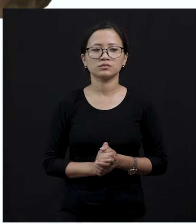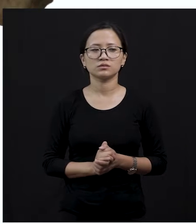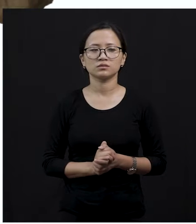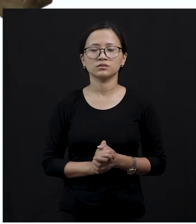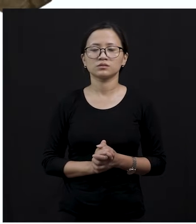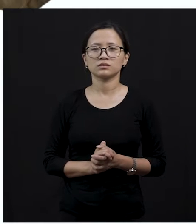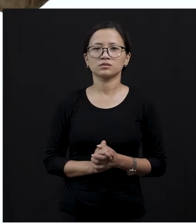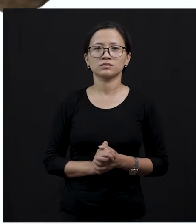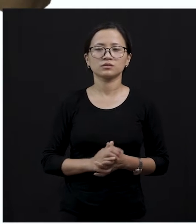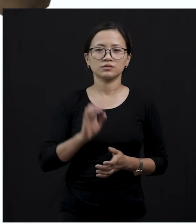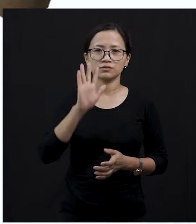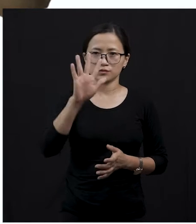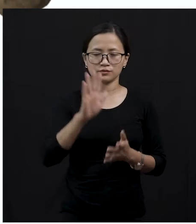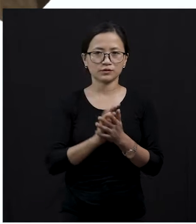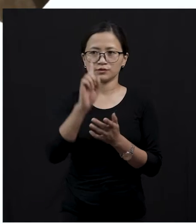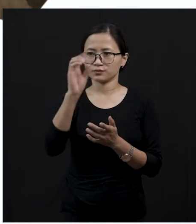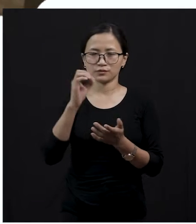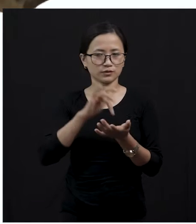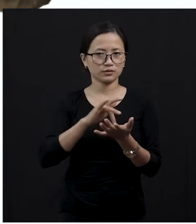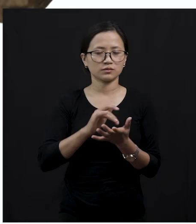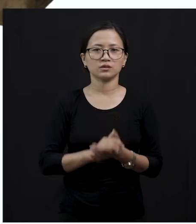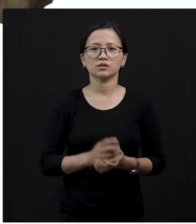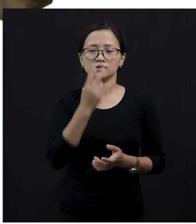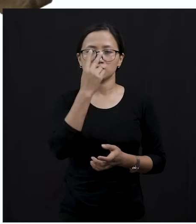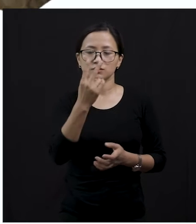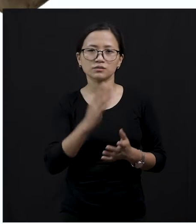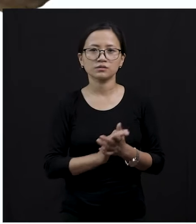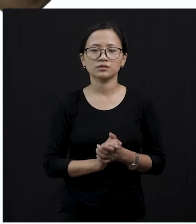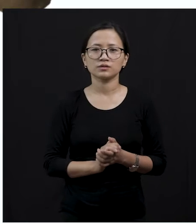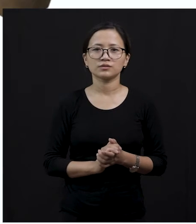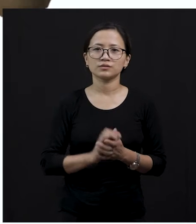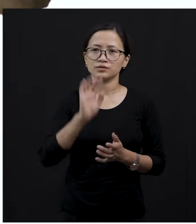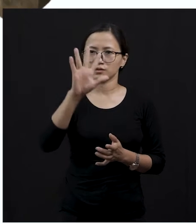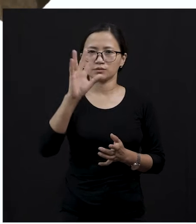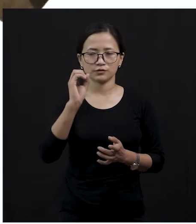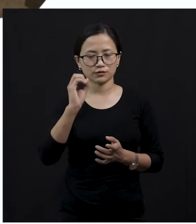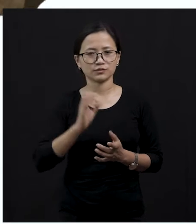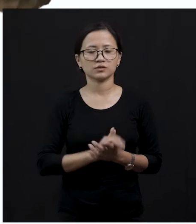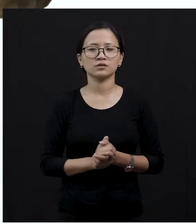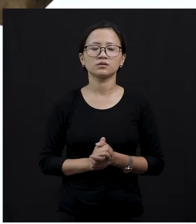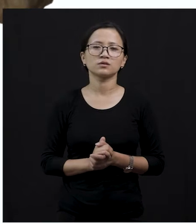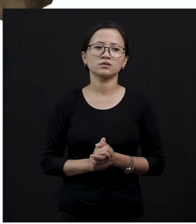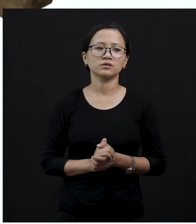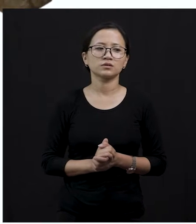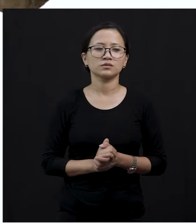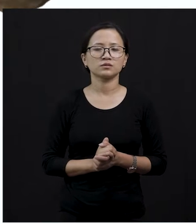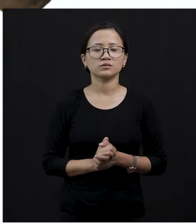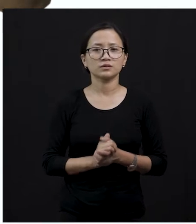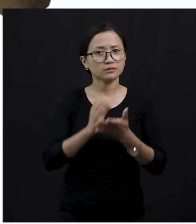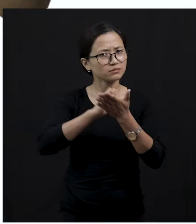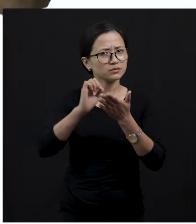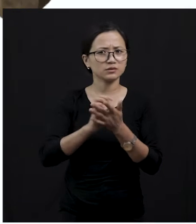let's look at these 5 tens. 5 tens can be written as 50. All right, 5